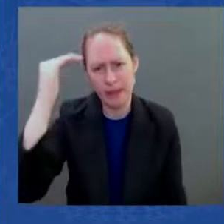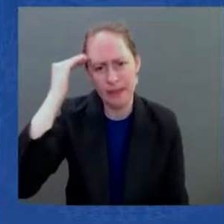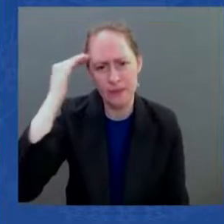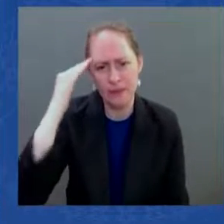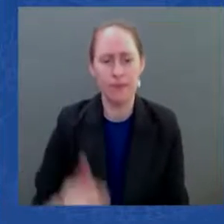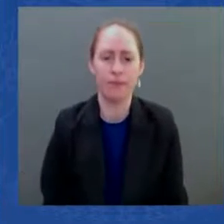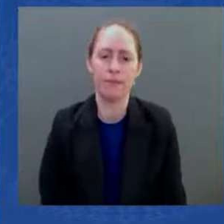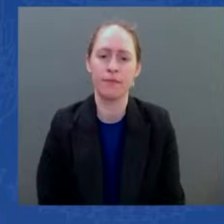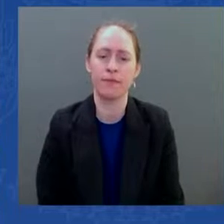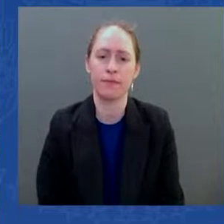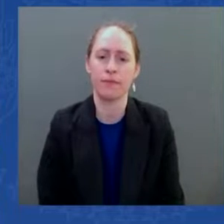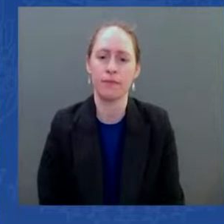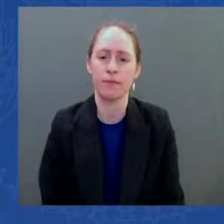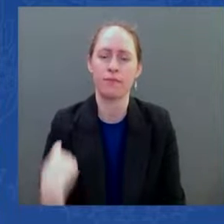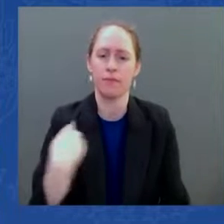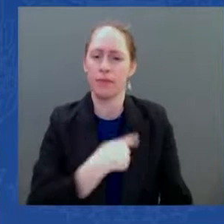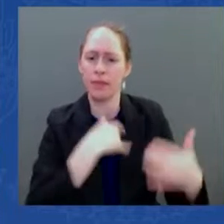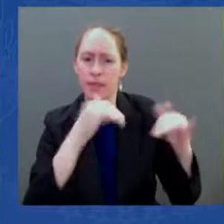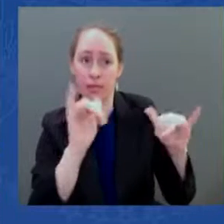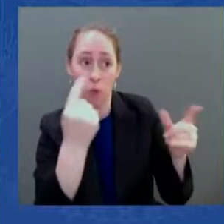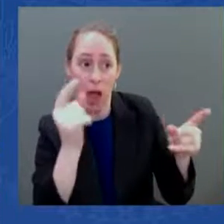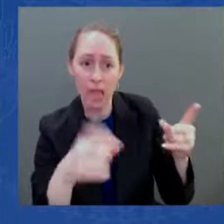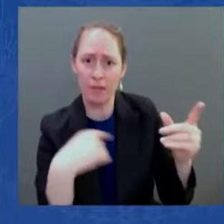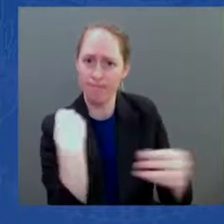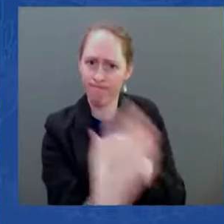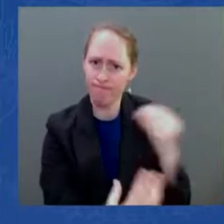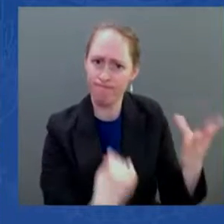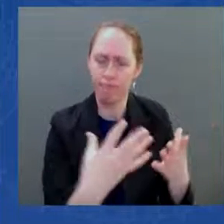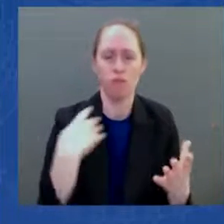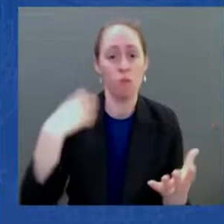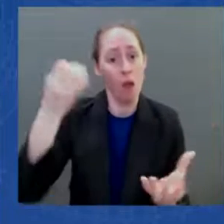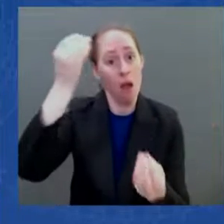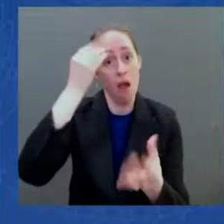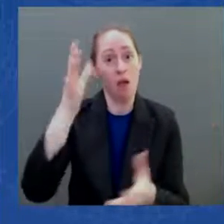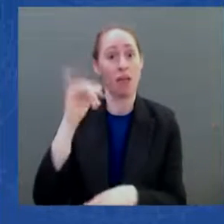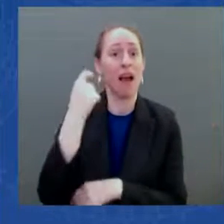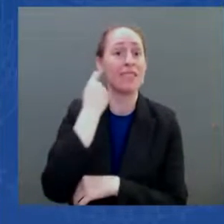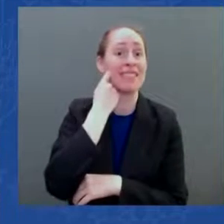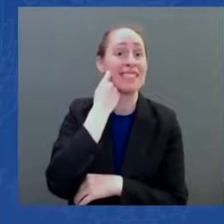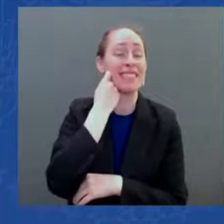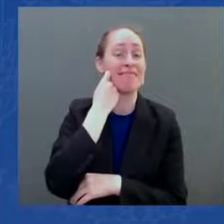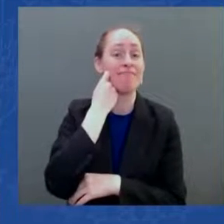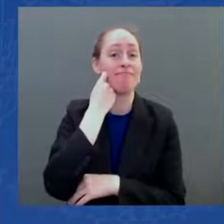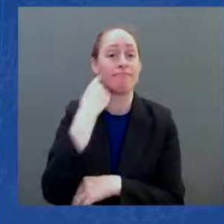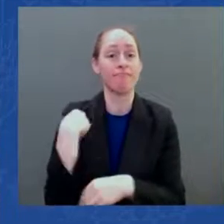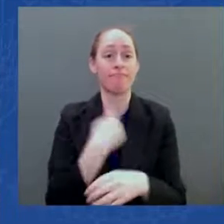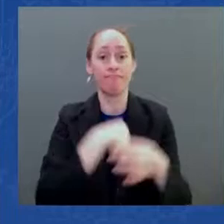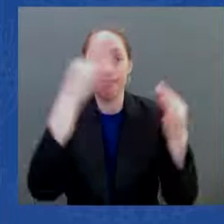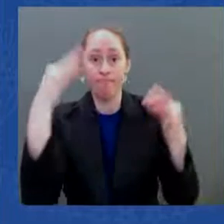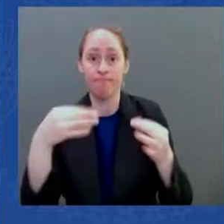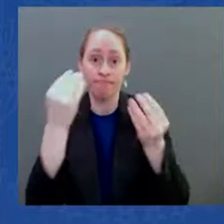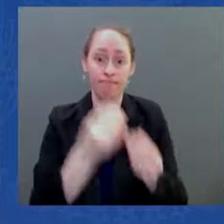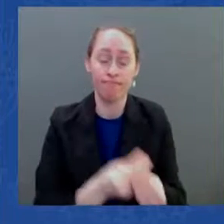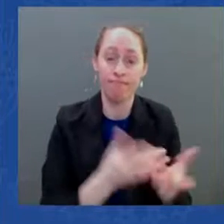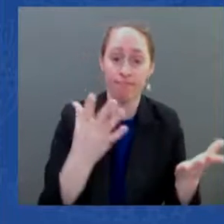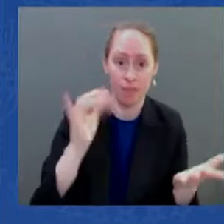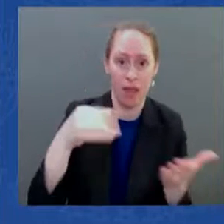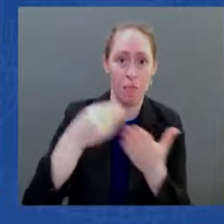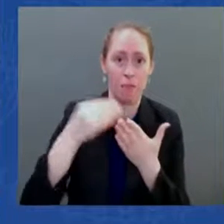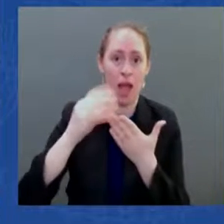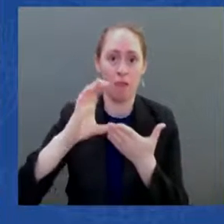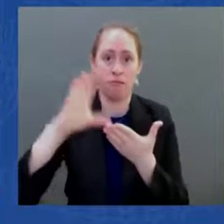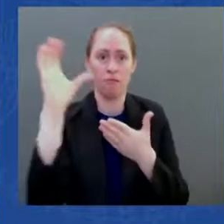with this latest disbursement, I've almost exhausted the drawdown authority I have that Congress authorized for Ukraine